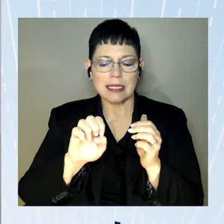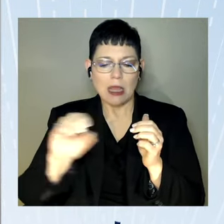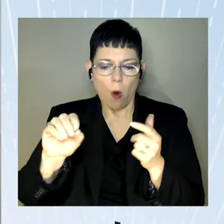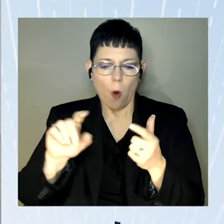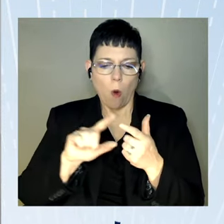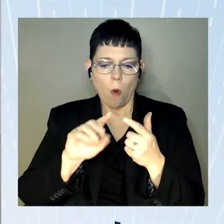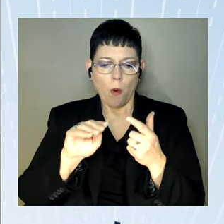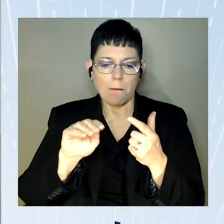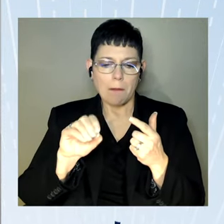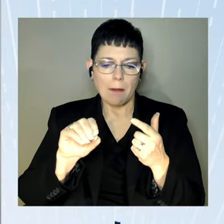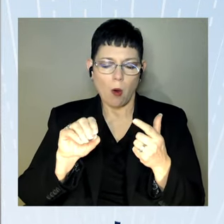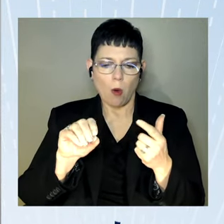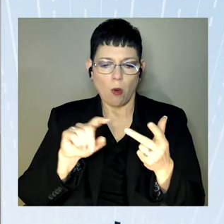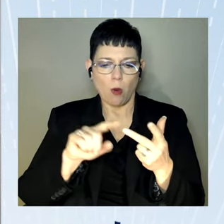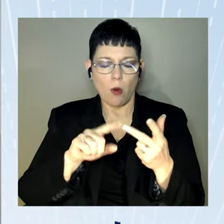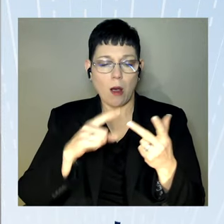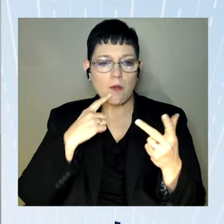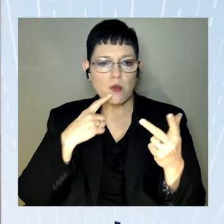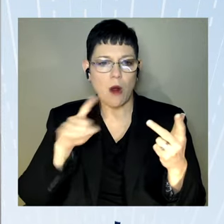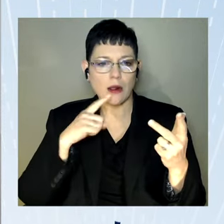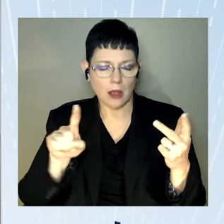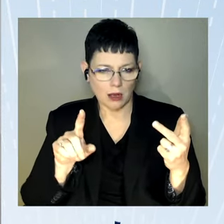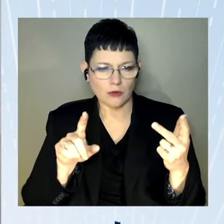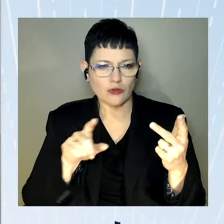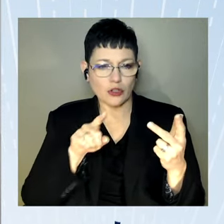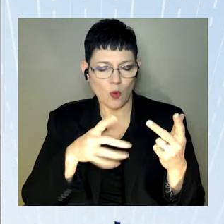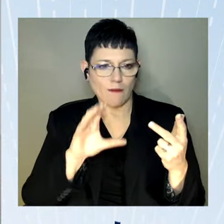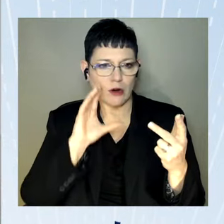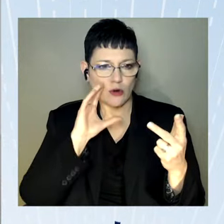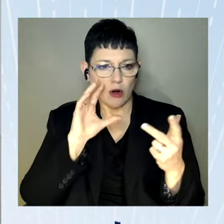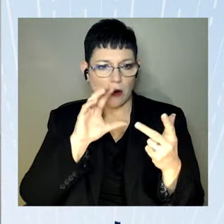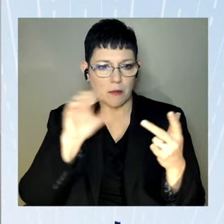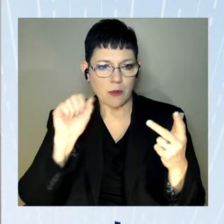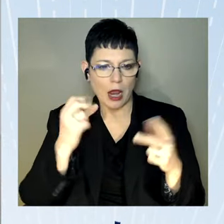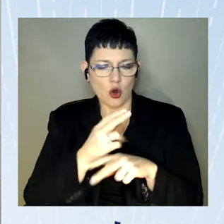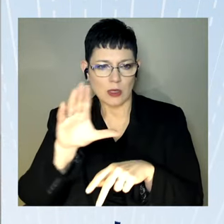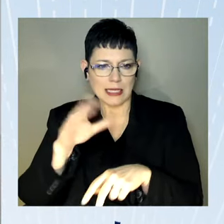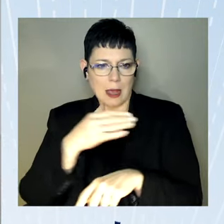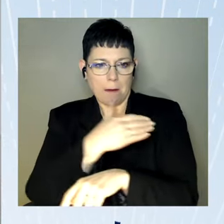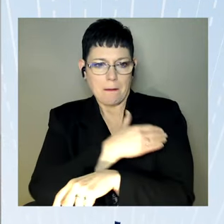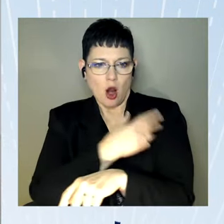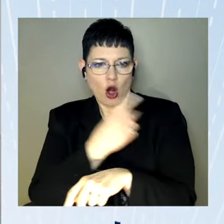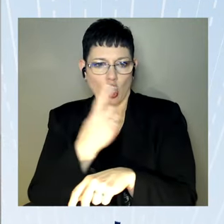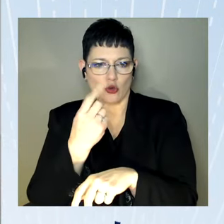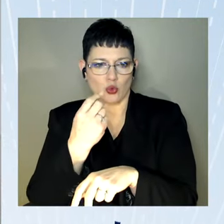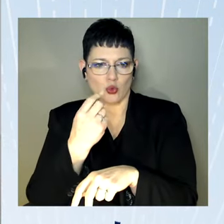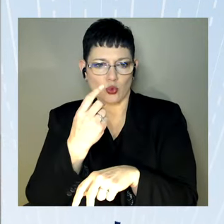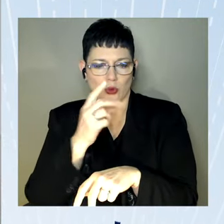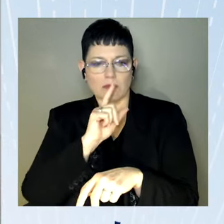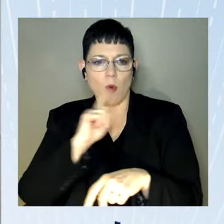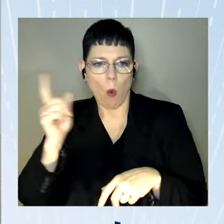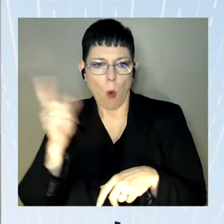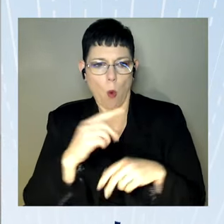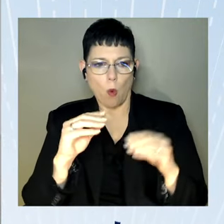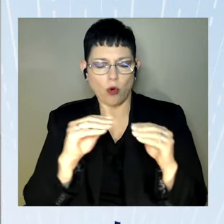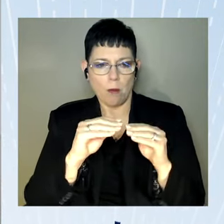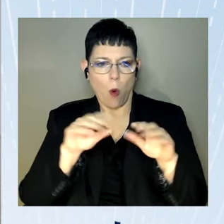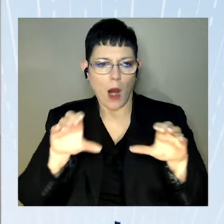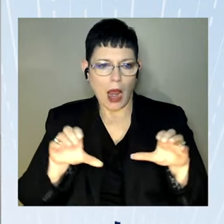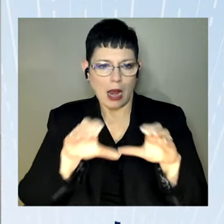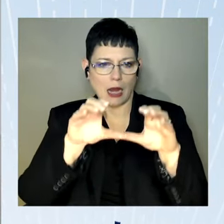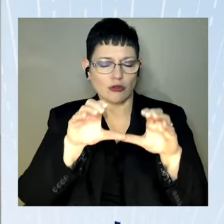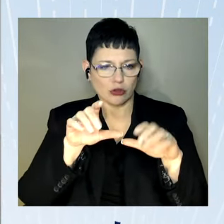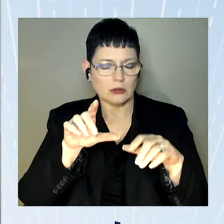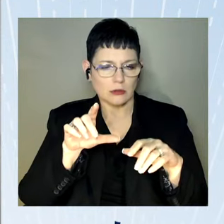and proclamations. As you've heard, the president has used his power to direct more executive action on care than any other president